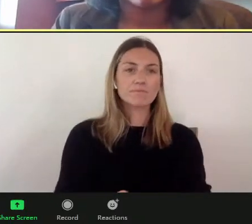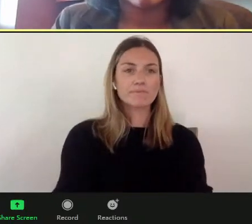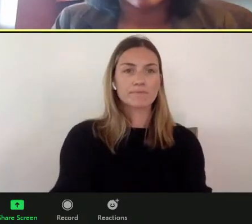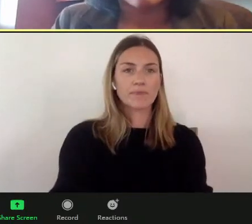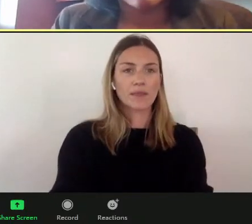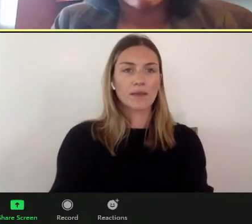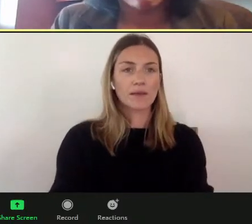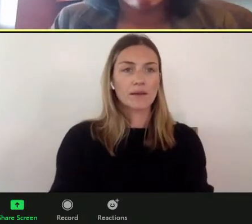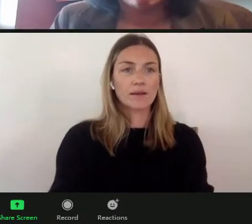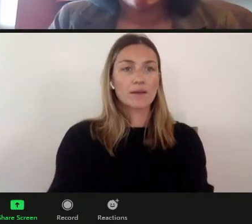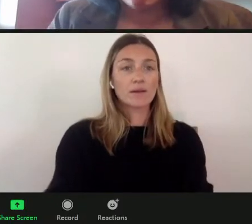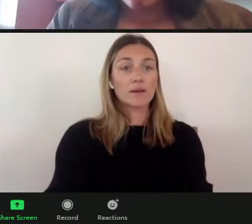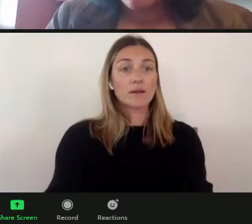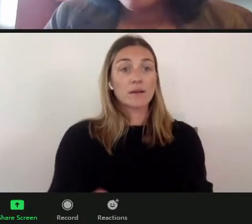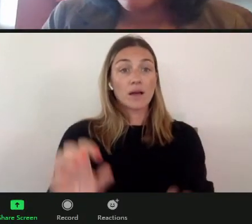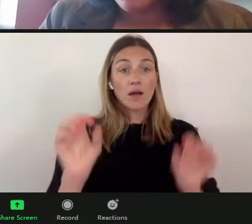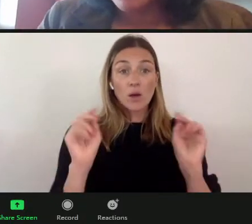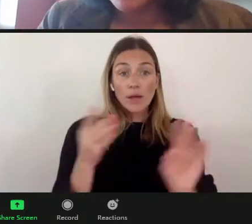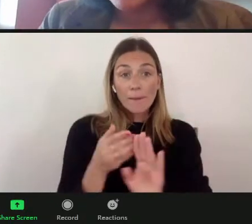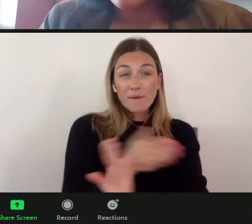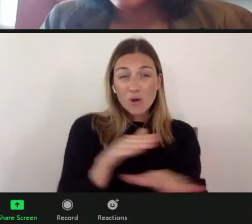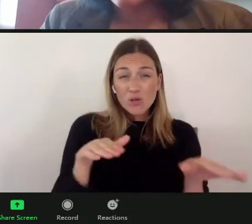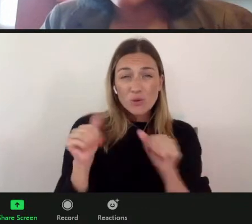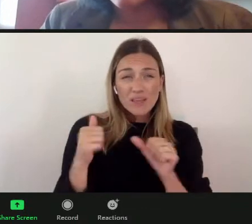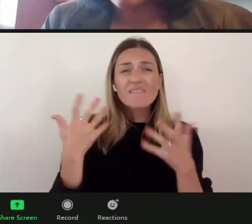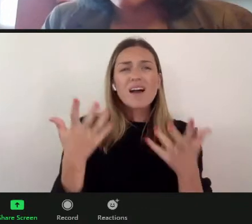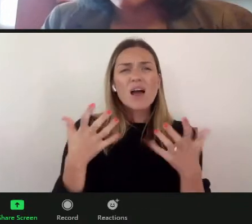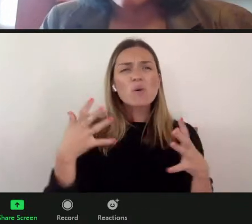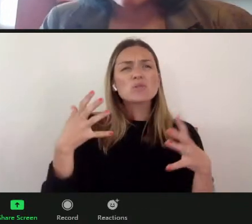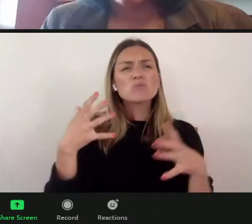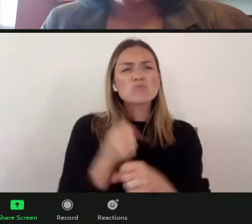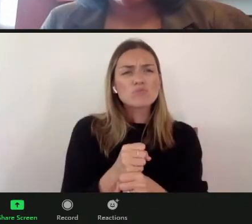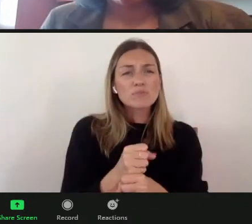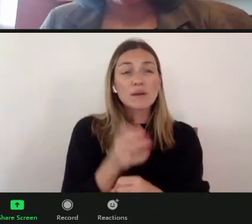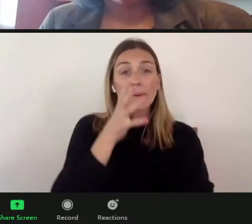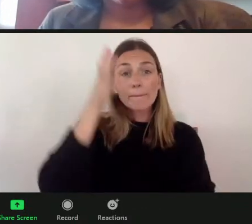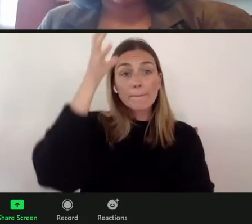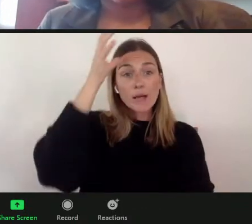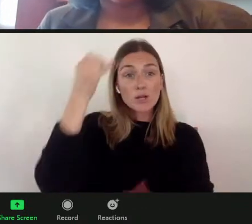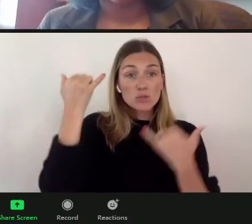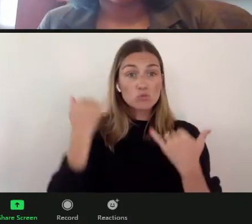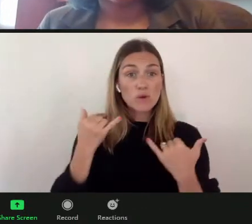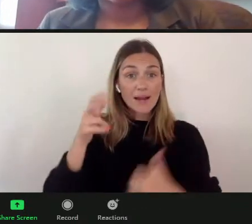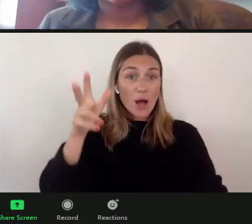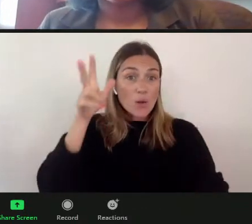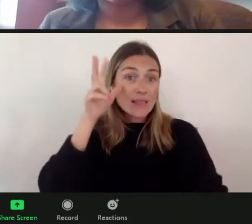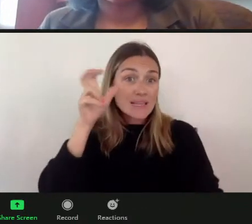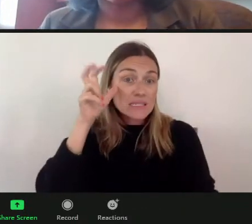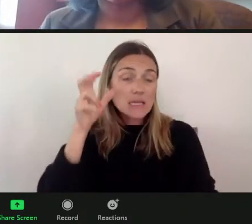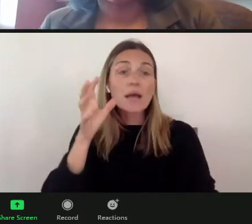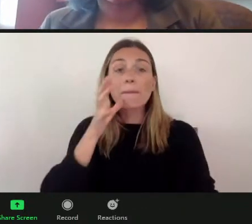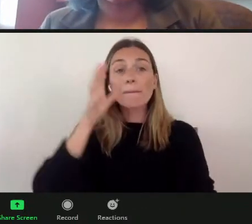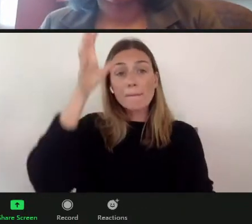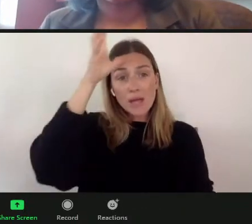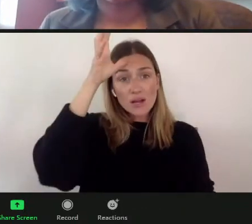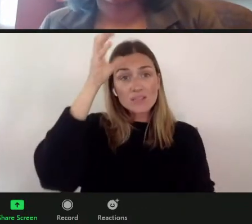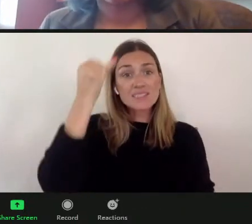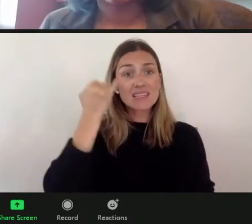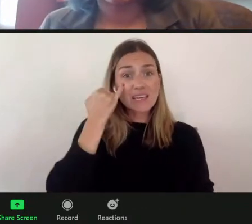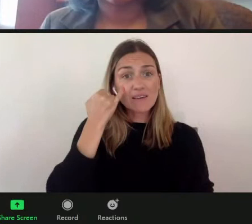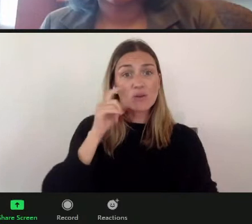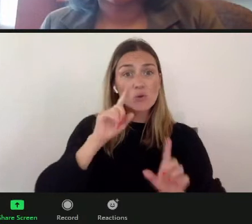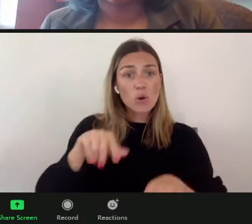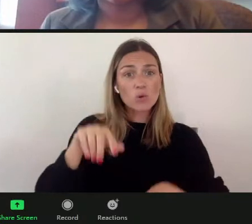So Carrie, before you go, I just want to summarize that for parents that are listening. So parents, if you're at